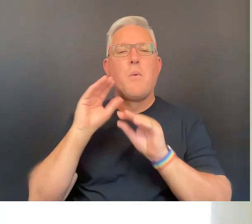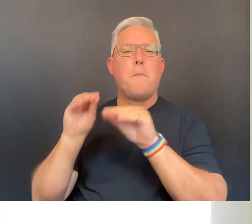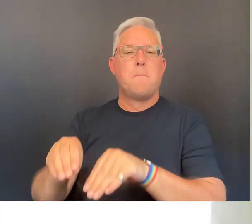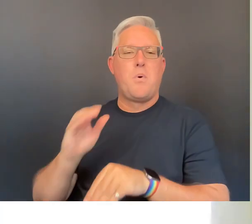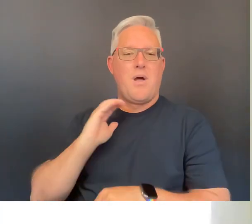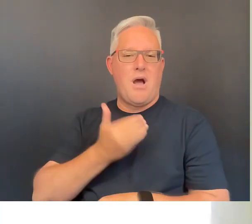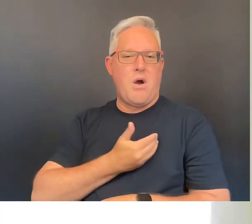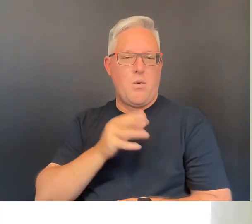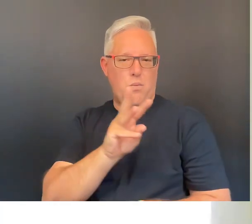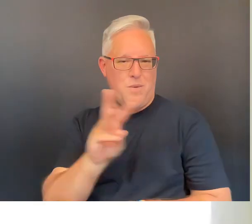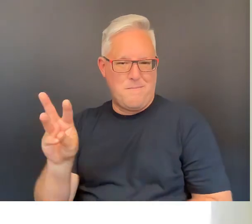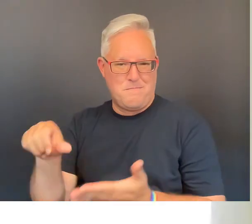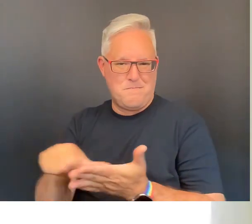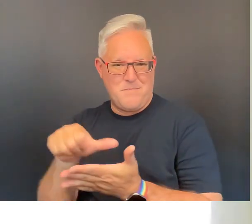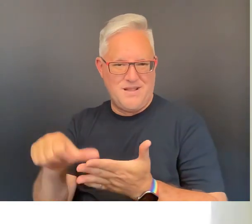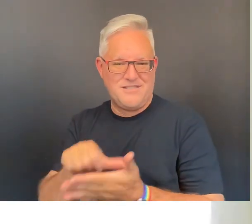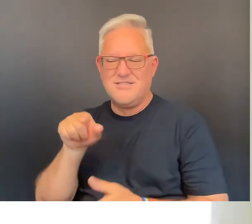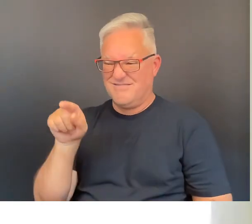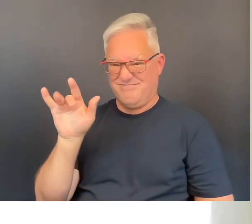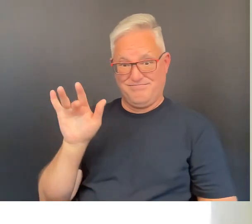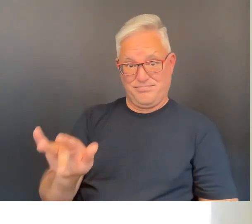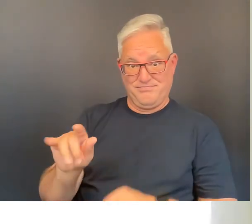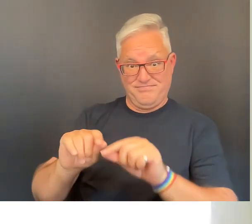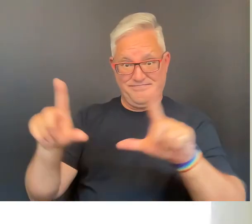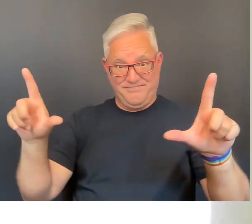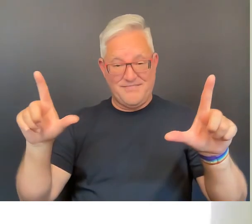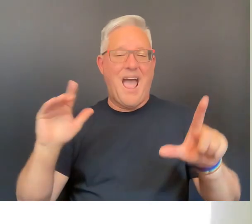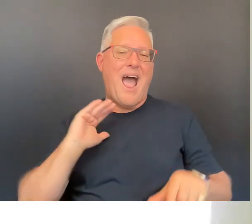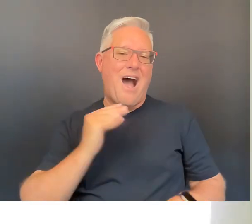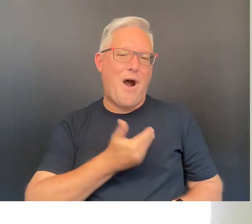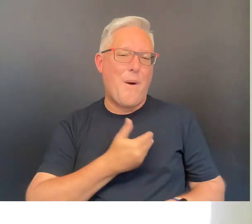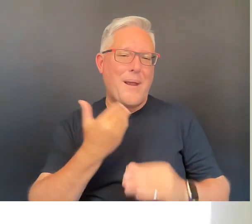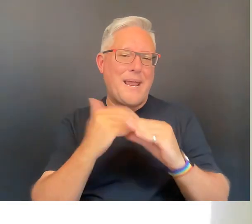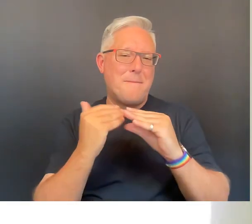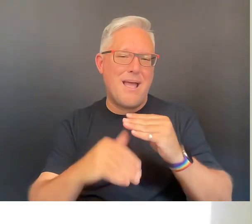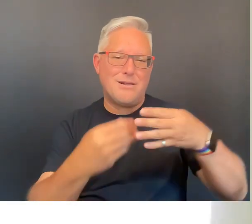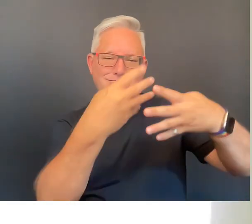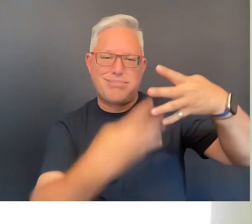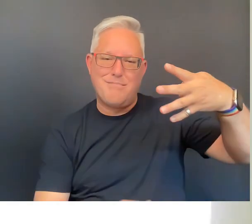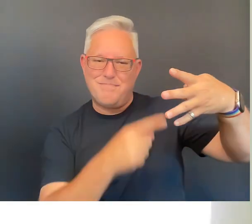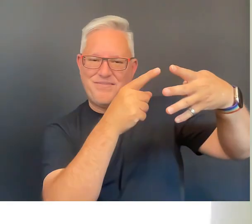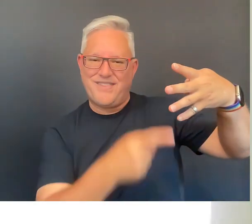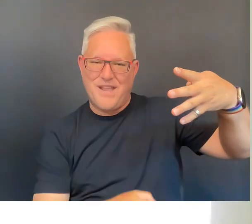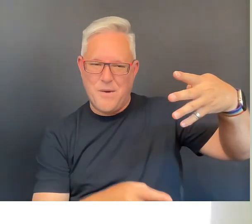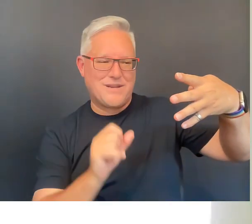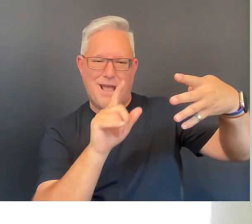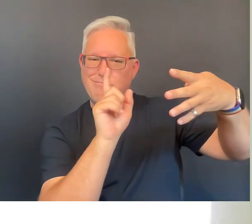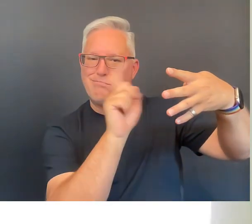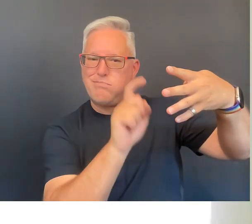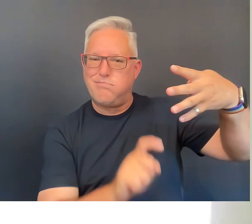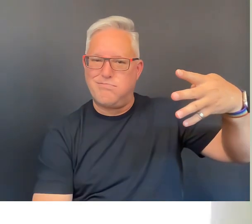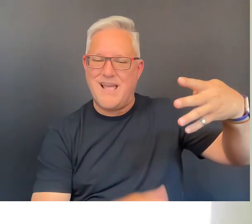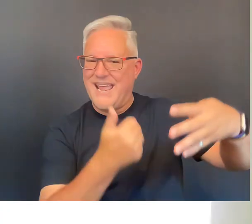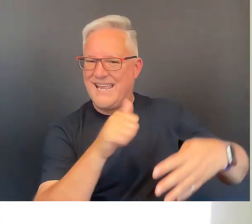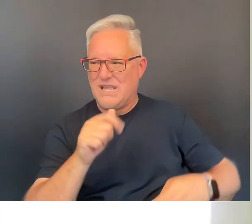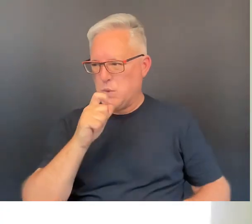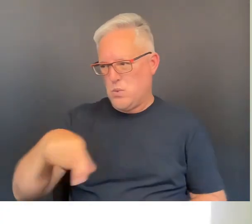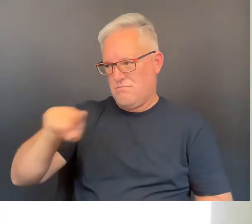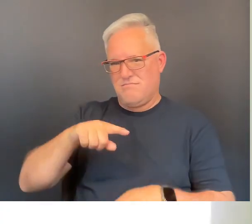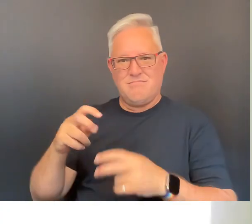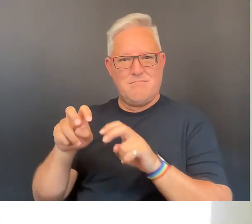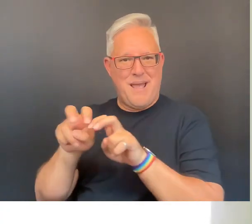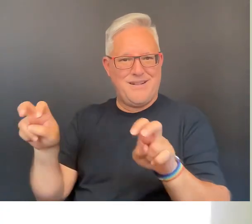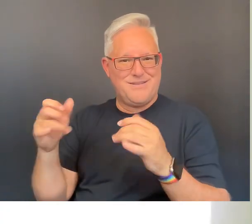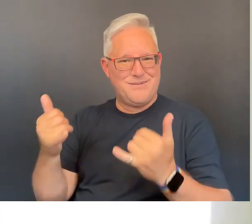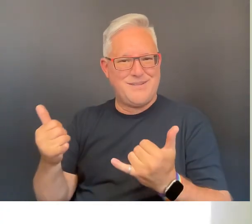put our page again. It has all our emails on it, so you can reach out to any one of us who are on this panel today.